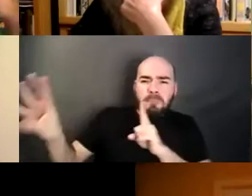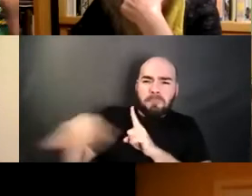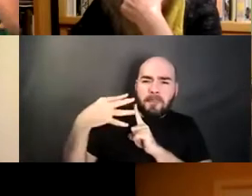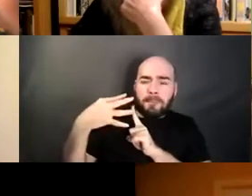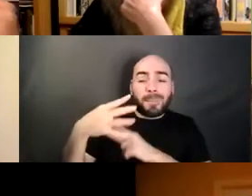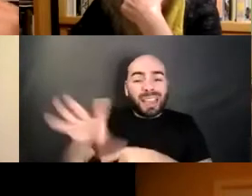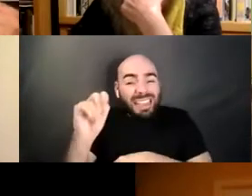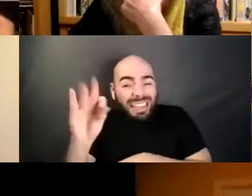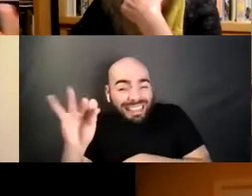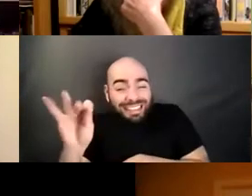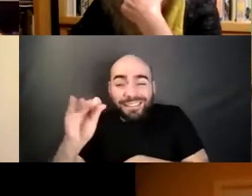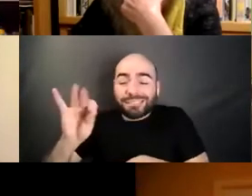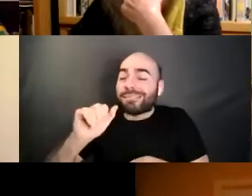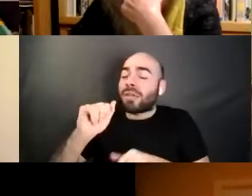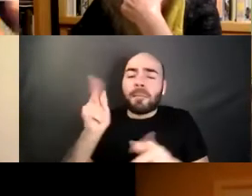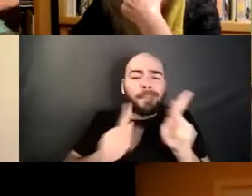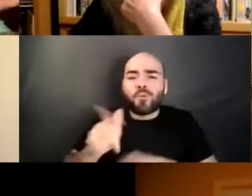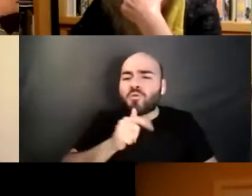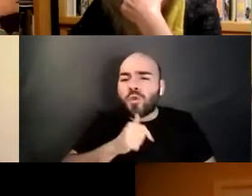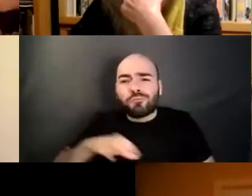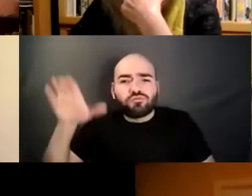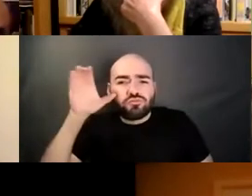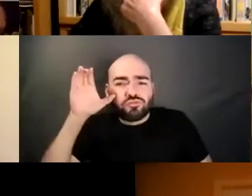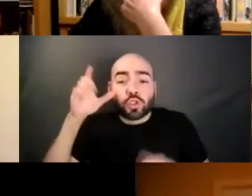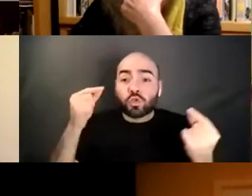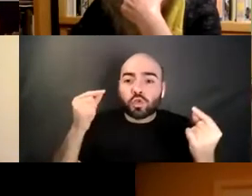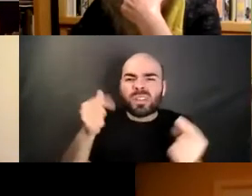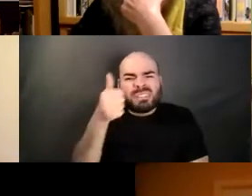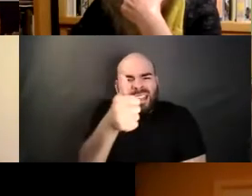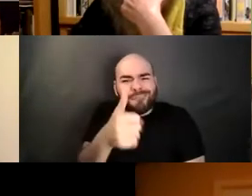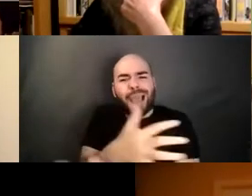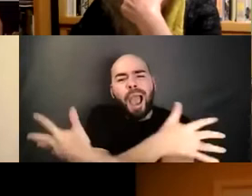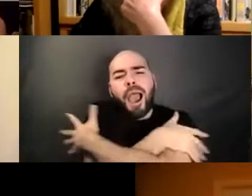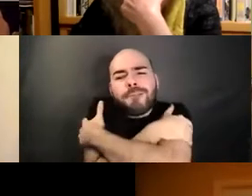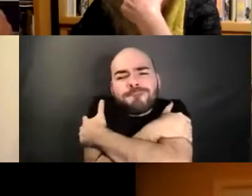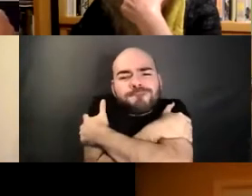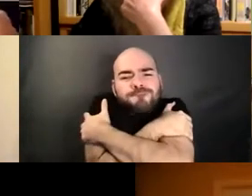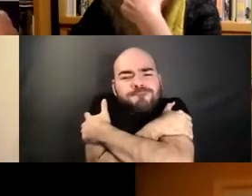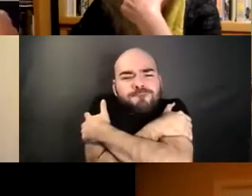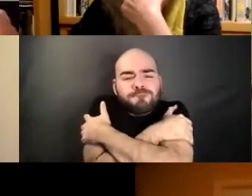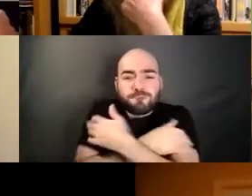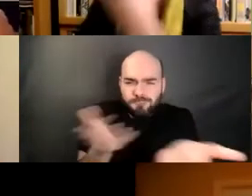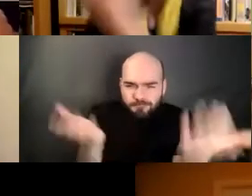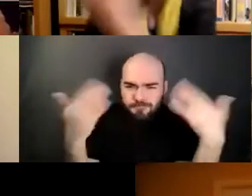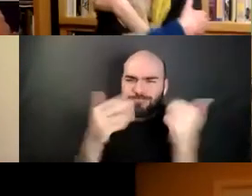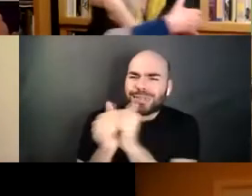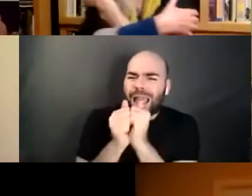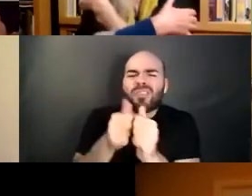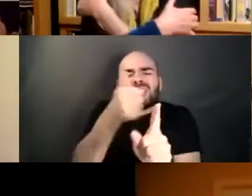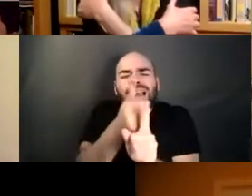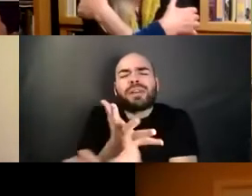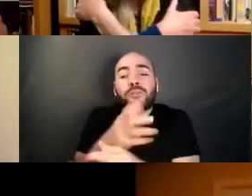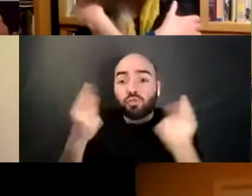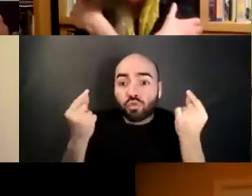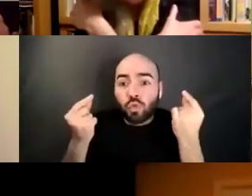all of us who hears this voice, can you just wrap your arms around yourself? Just give yourself a big hug and close your eyes when you do that